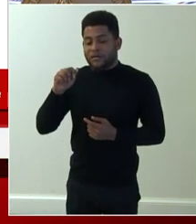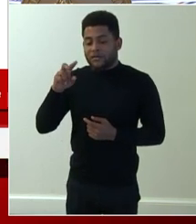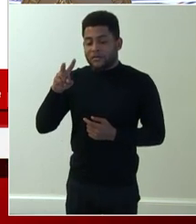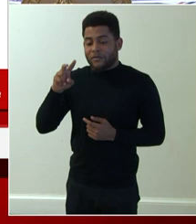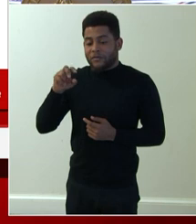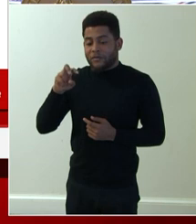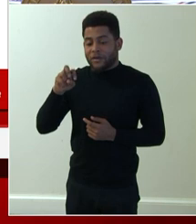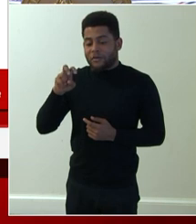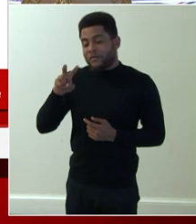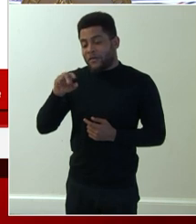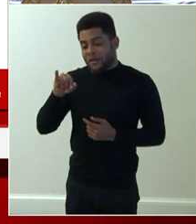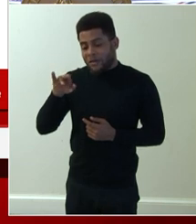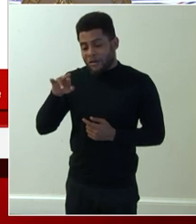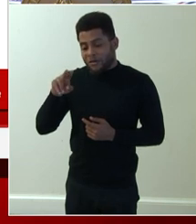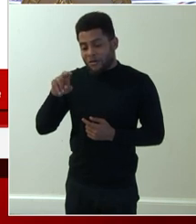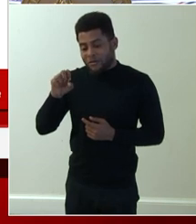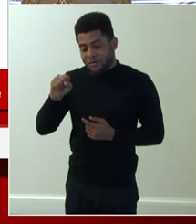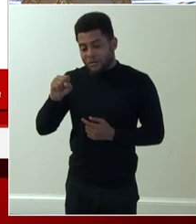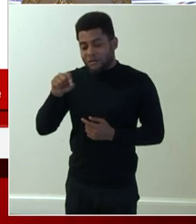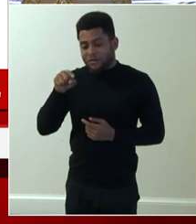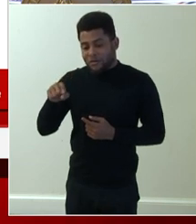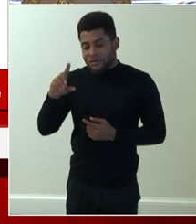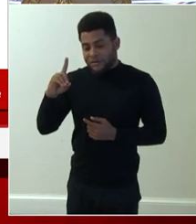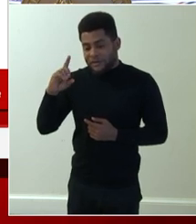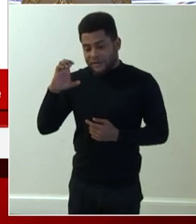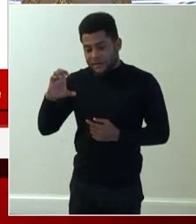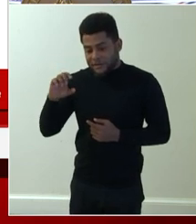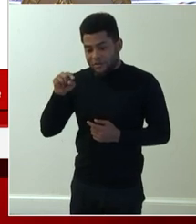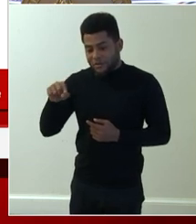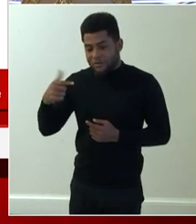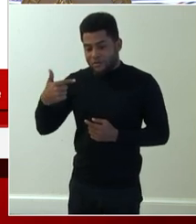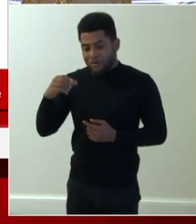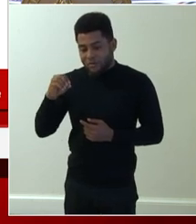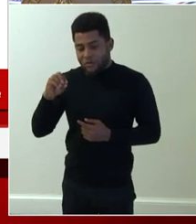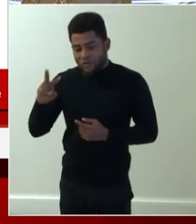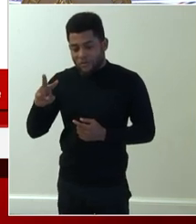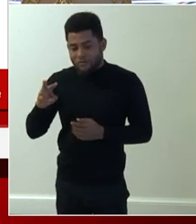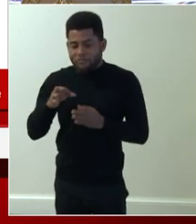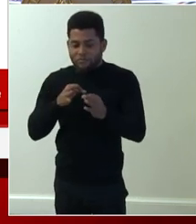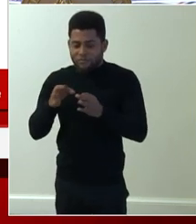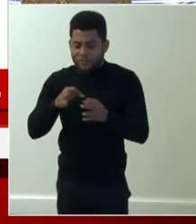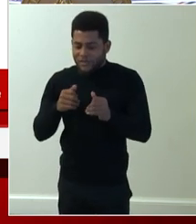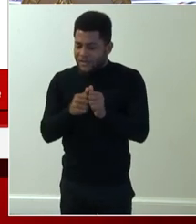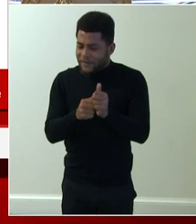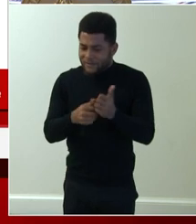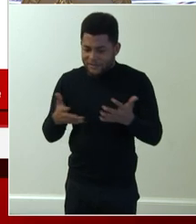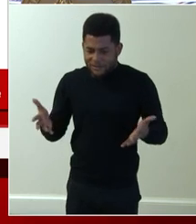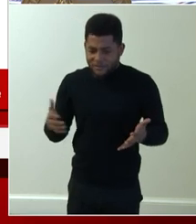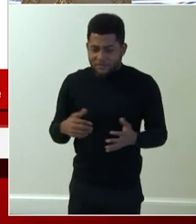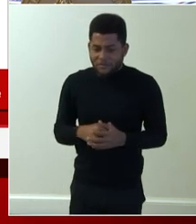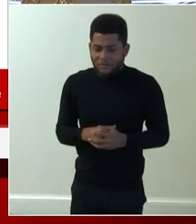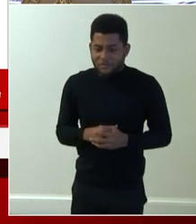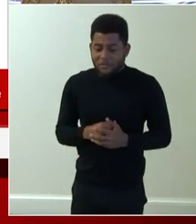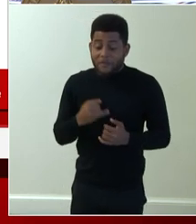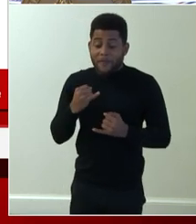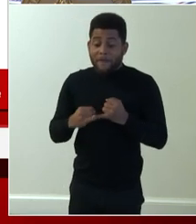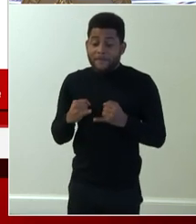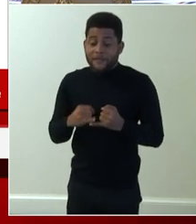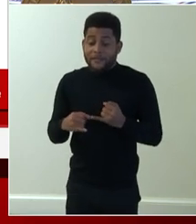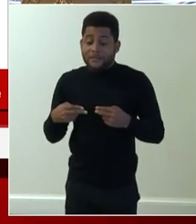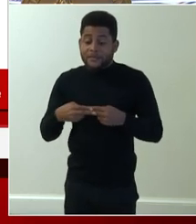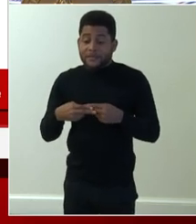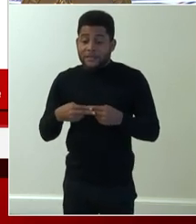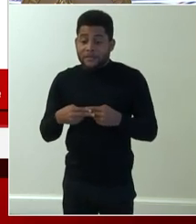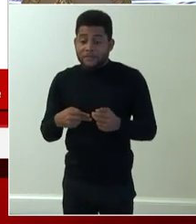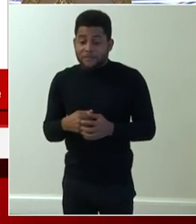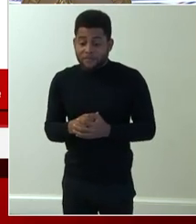coronavirus.dc.gov/over-the-counter. Finally, and I probably should have started with this, and we can go to the slide, please, about what it means when